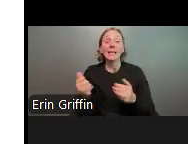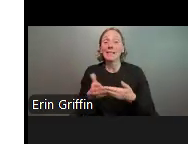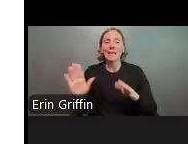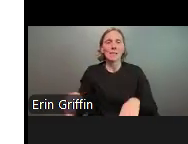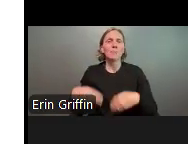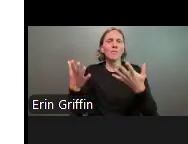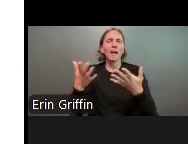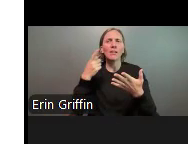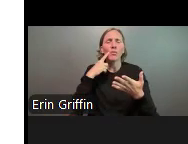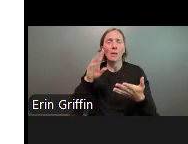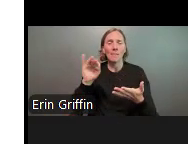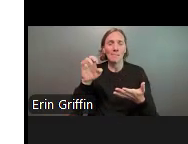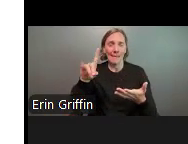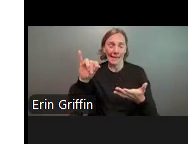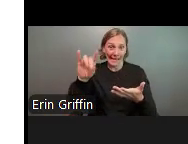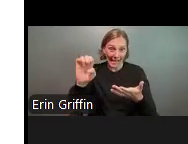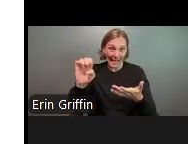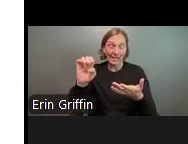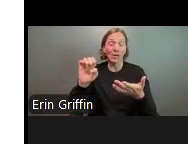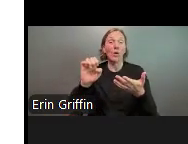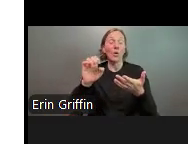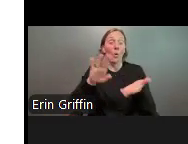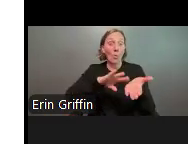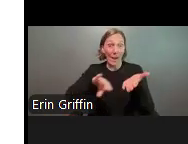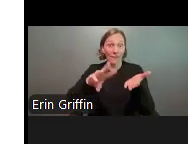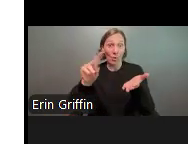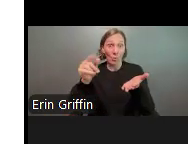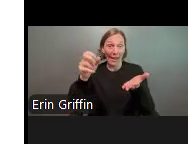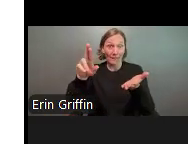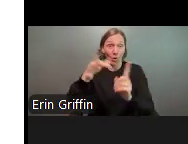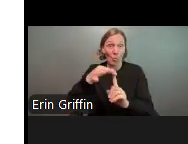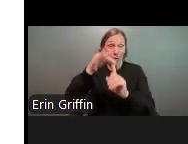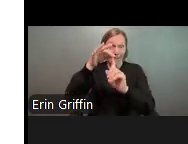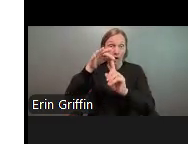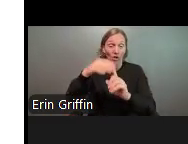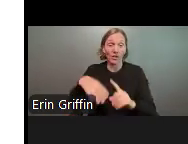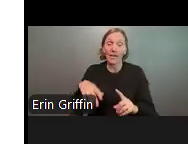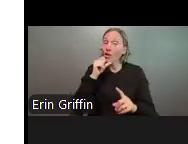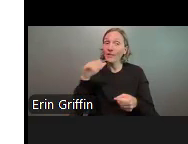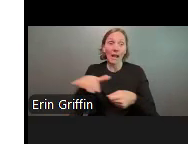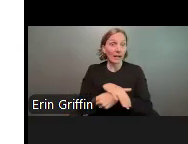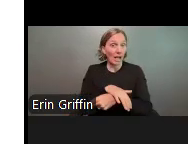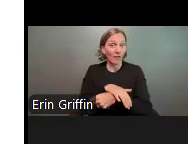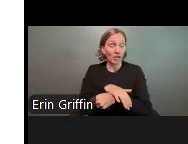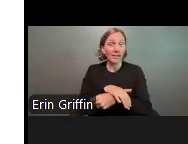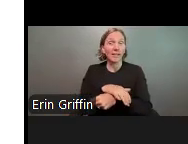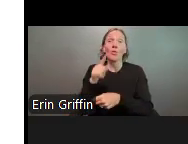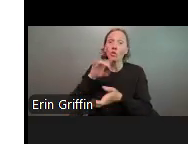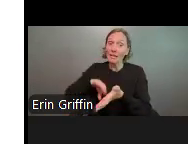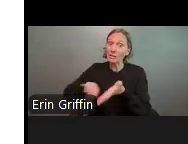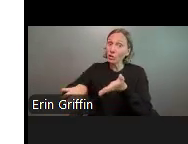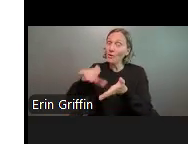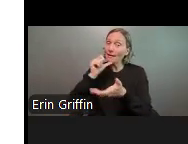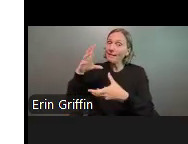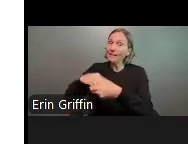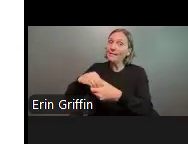of a Medicaid waiver are not covered in this program. They're excluded as unfunded. Here's some examples